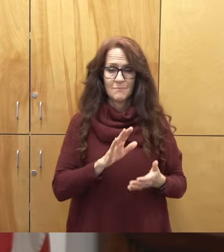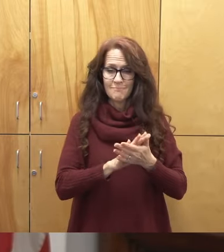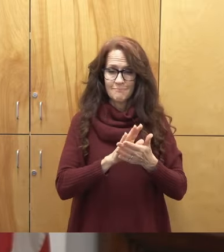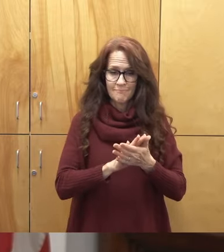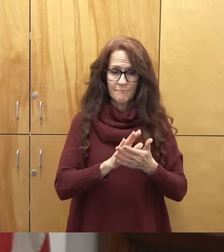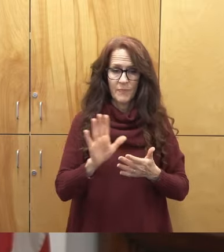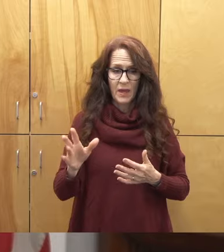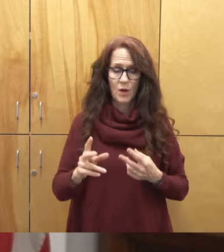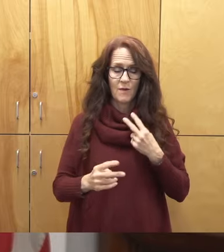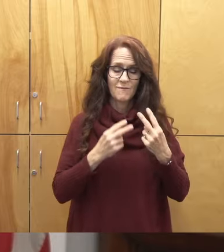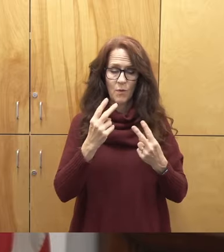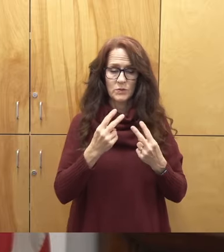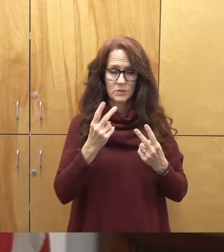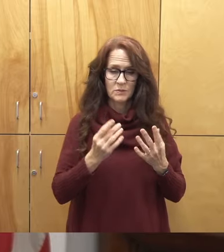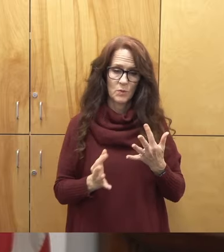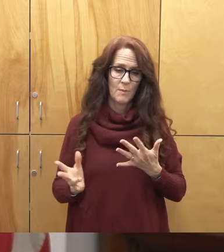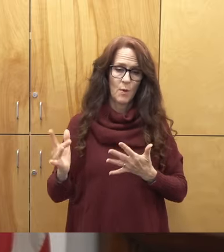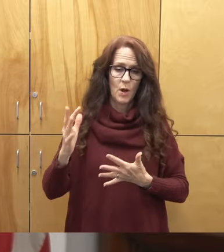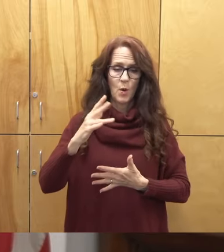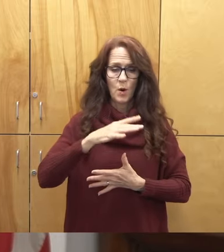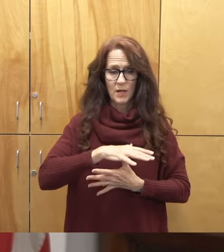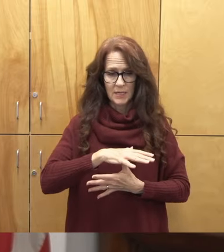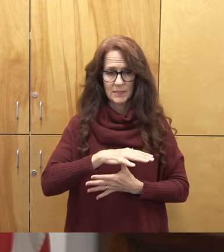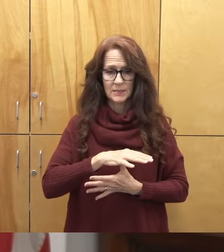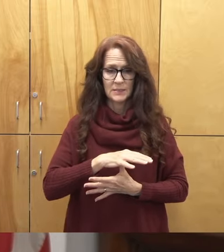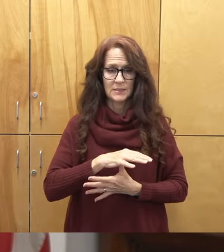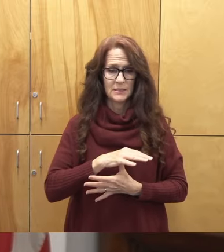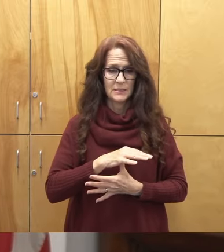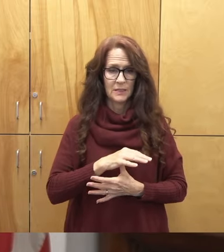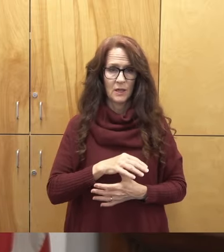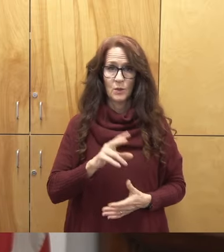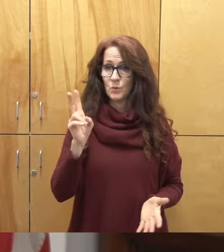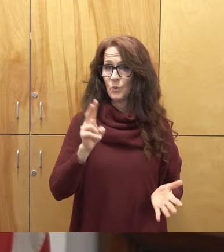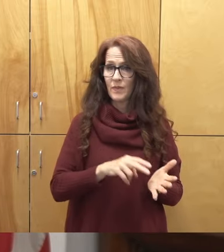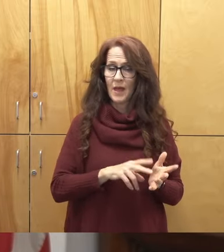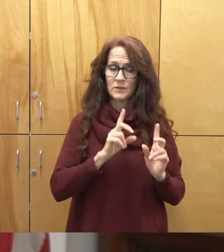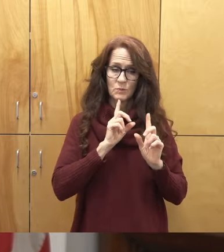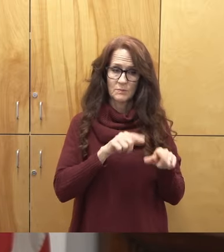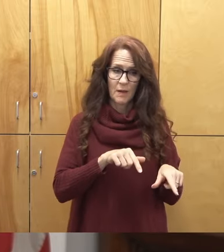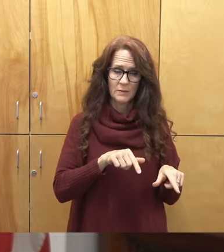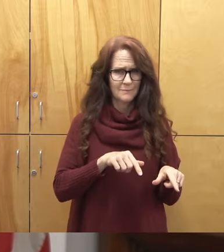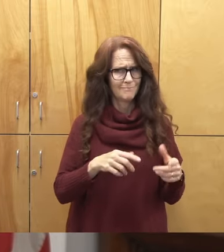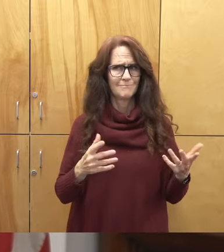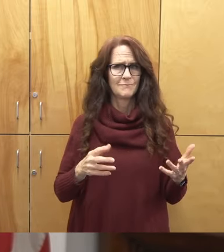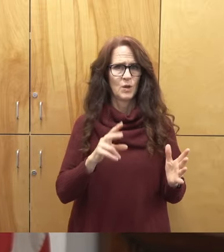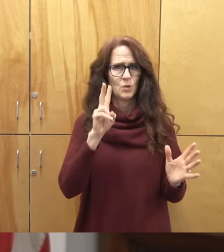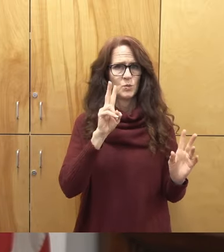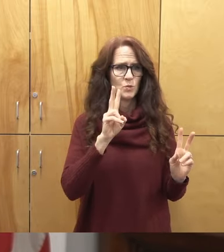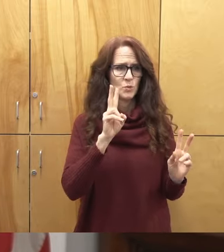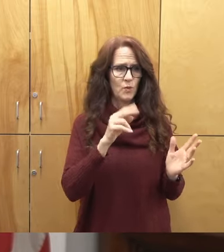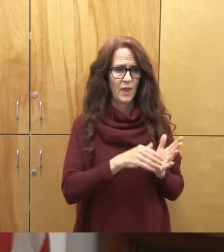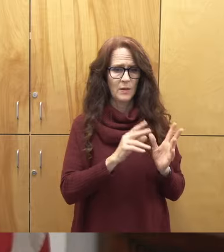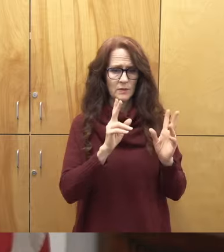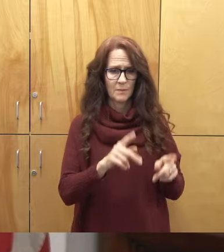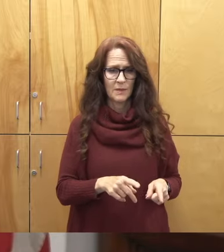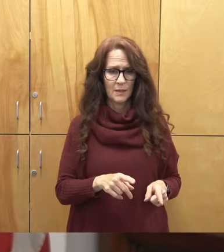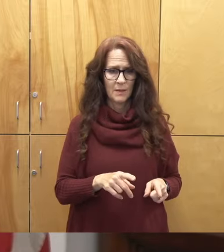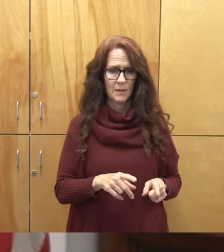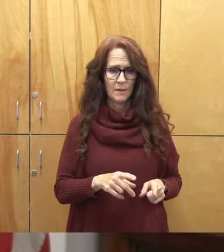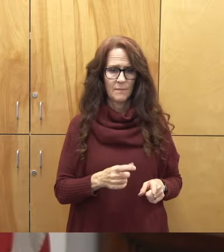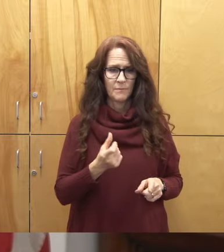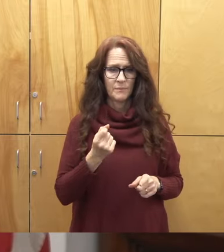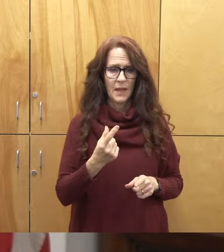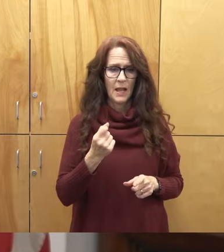voices through these priorities. Because just as we got 2,000, let's be quite frank, if 2,000 people told us there was an